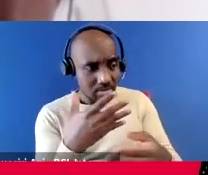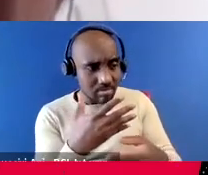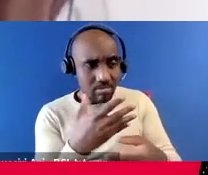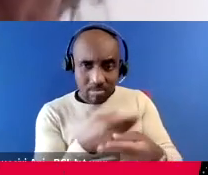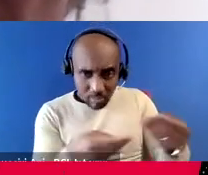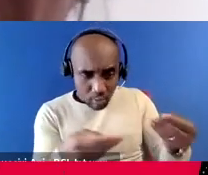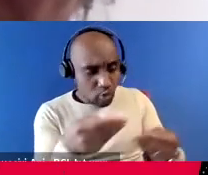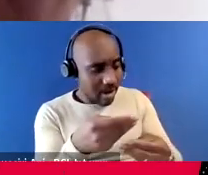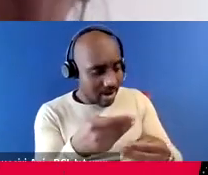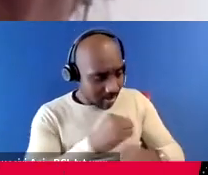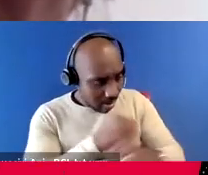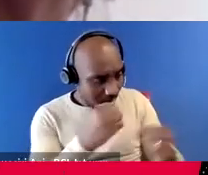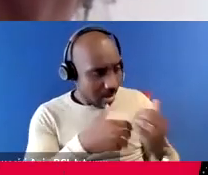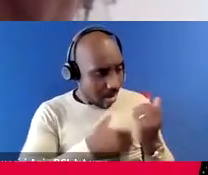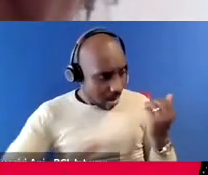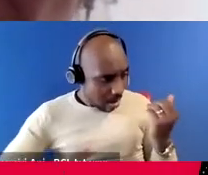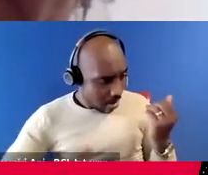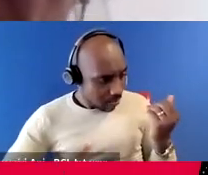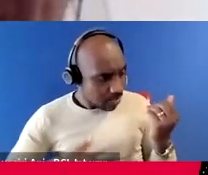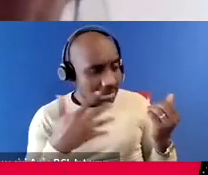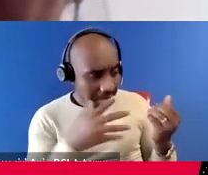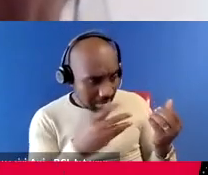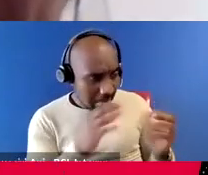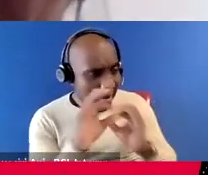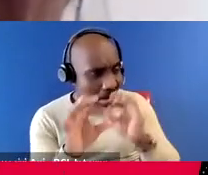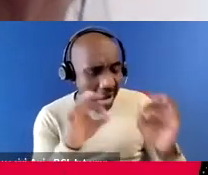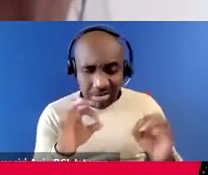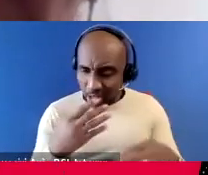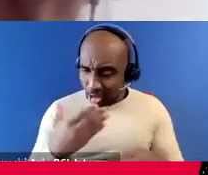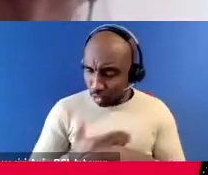those calls for defence diversification,